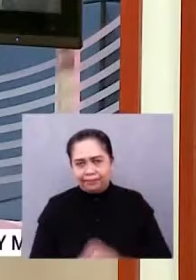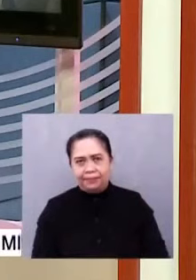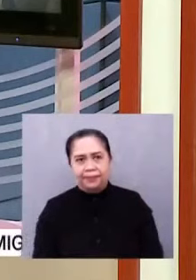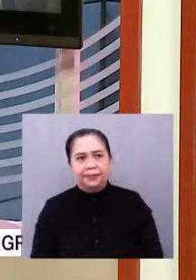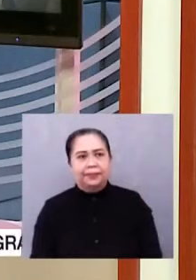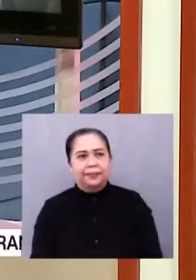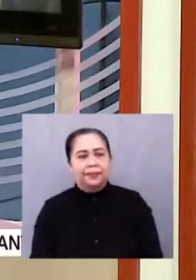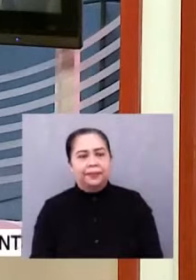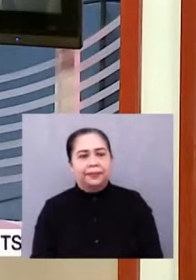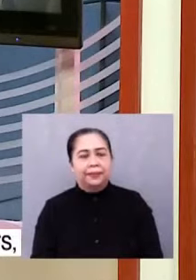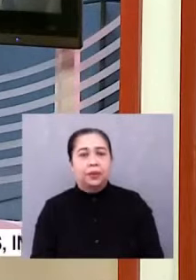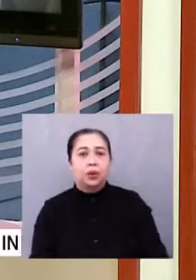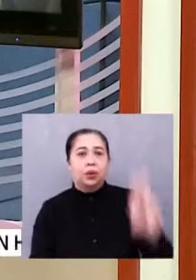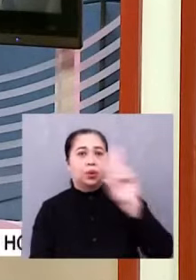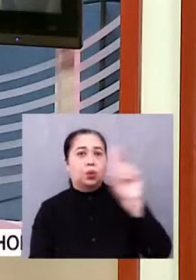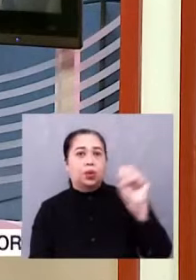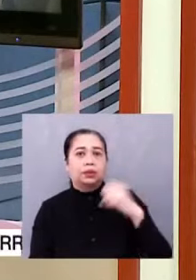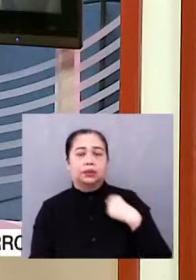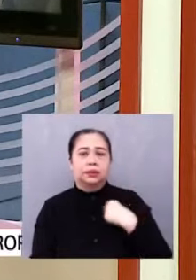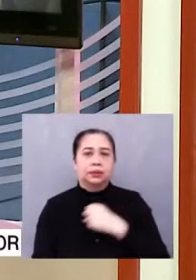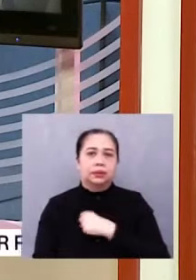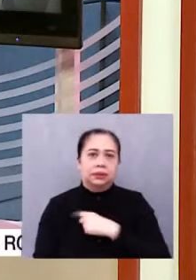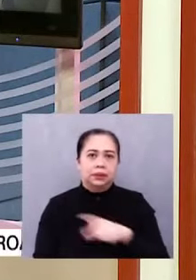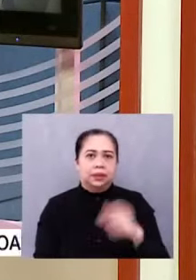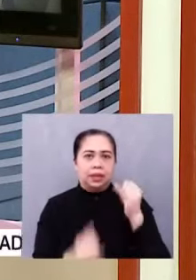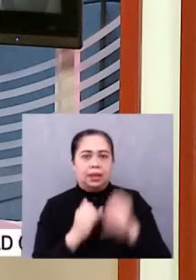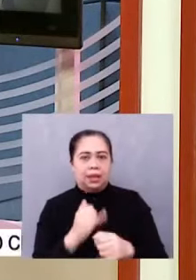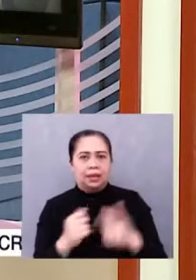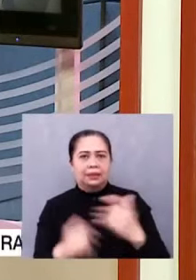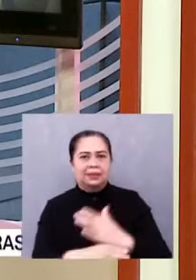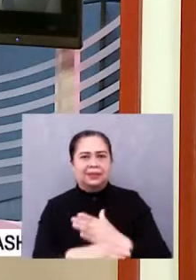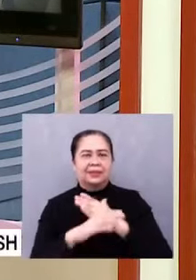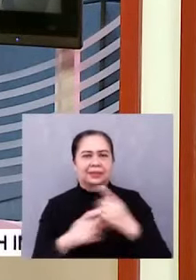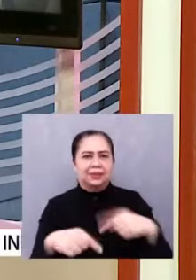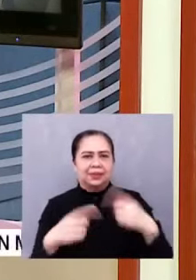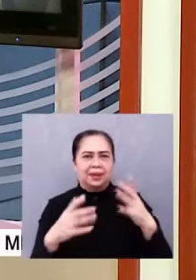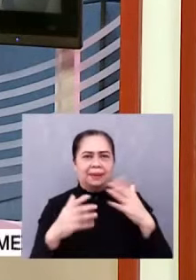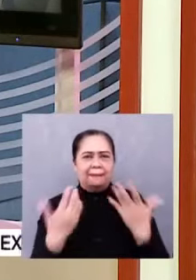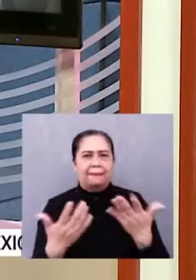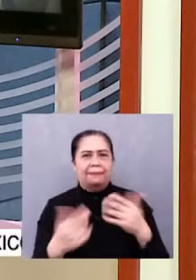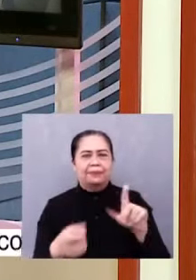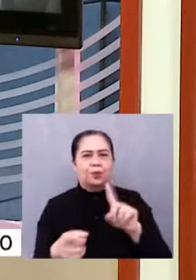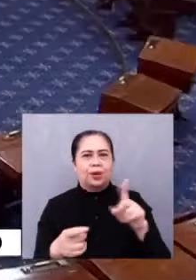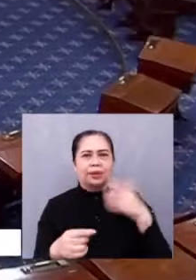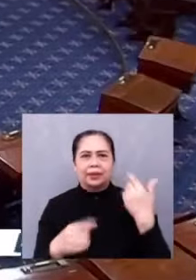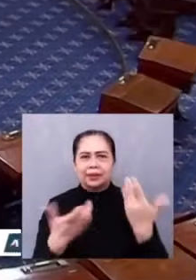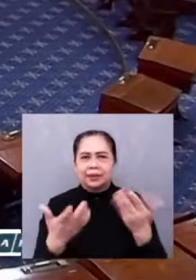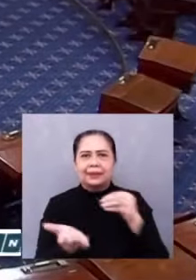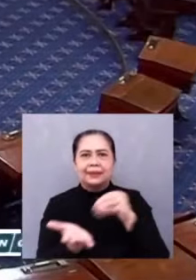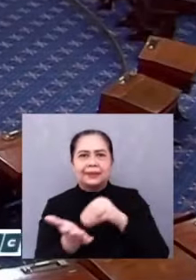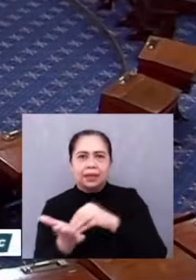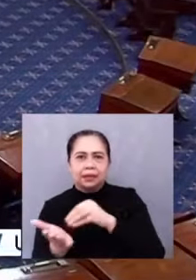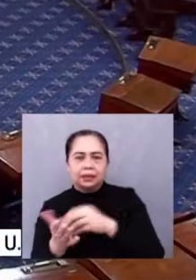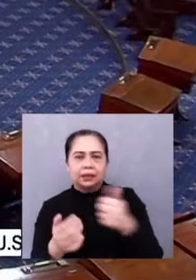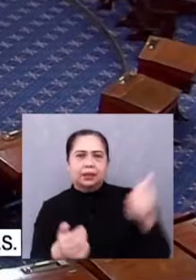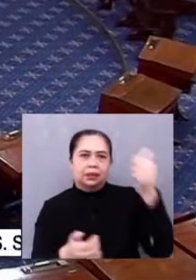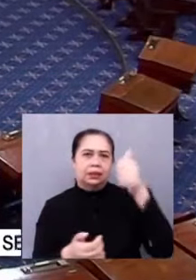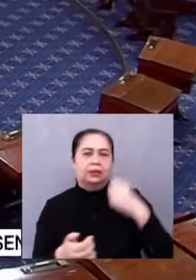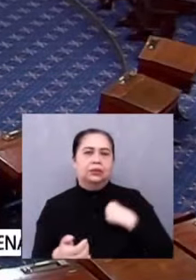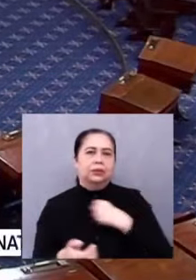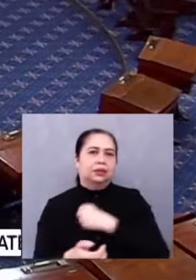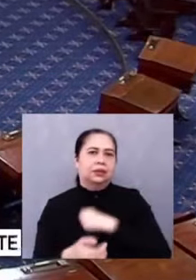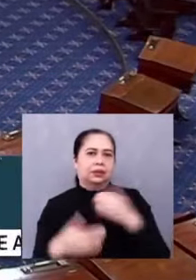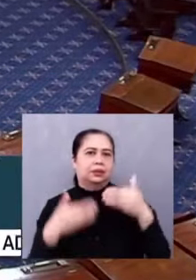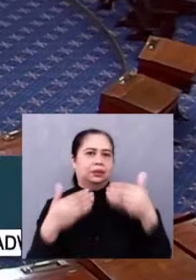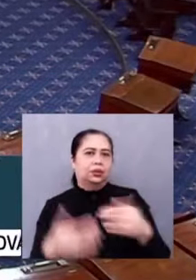The U.S. Senate clears the last major hurdle to raising America's debt ceiling. The upper chamber advanced the first of two